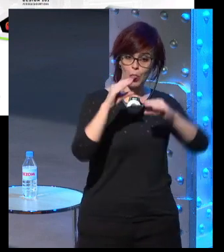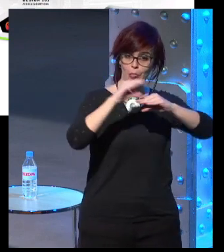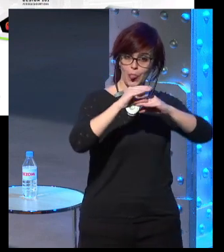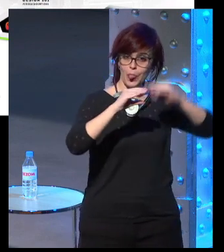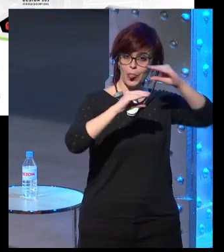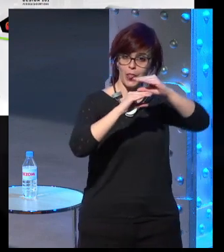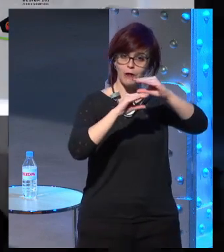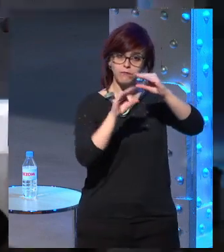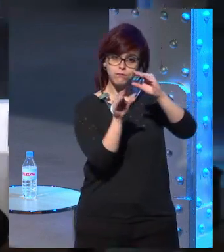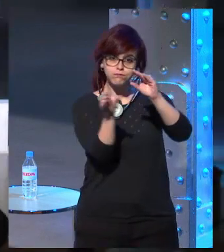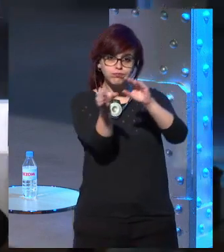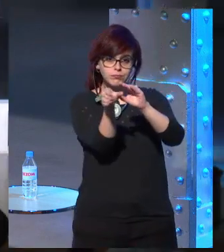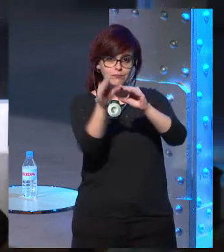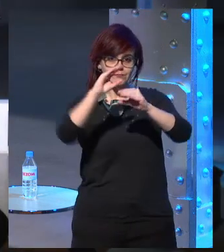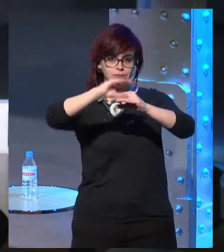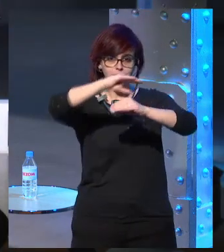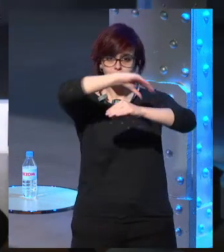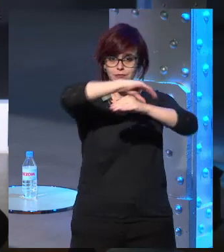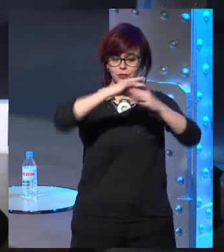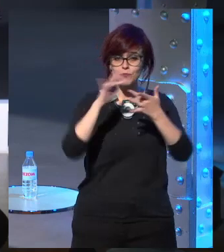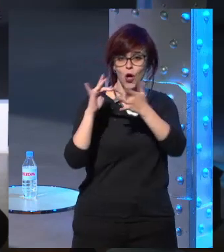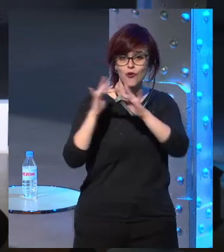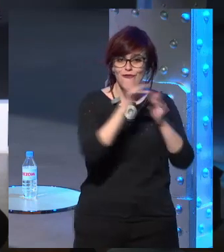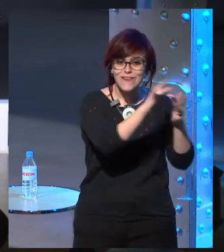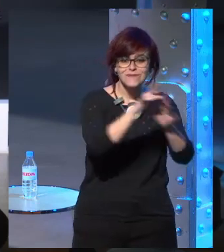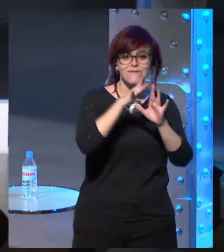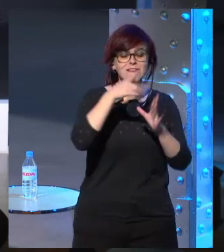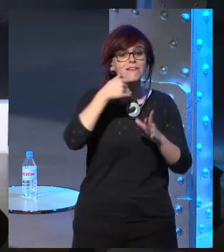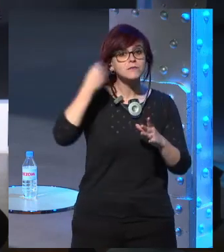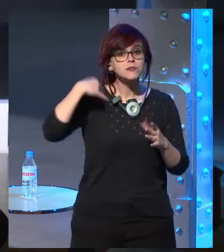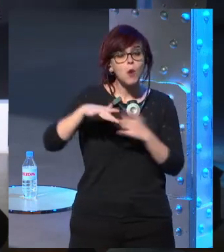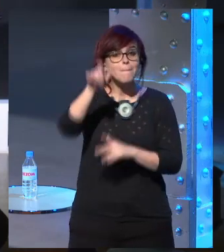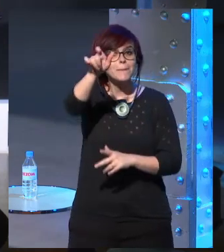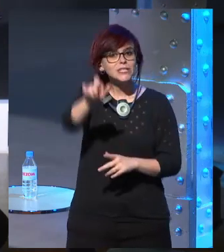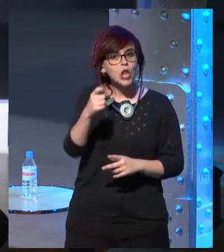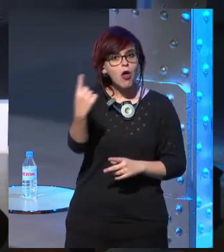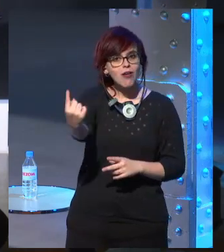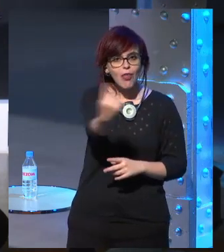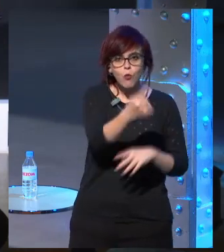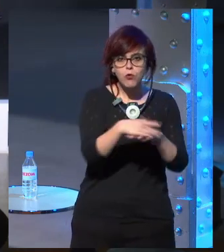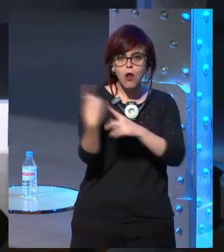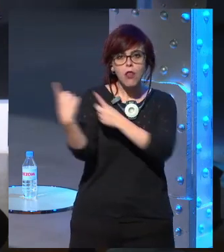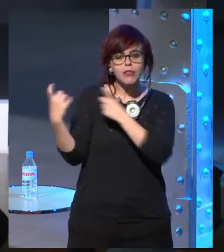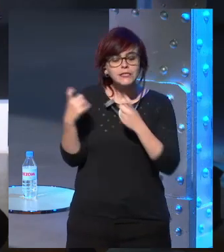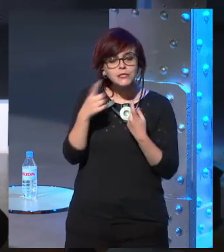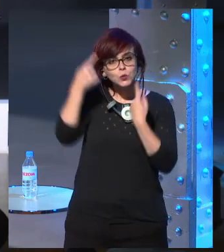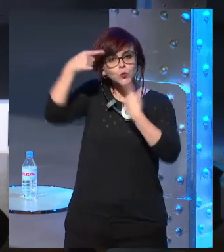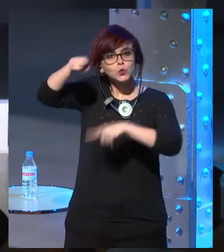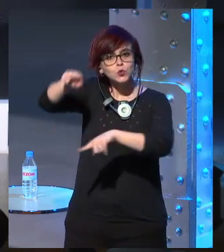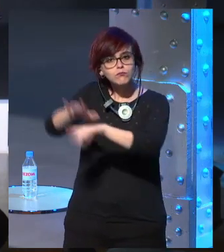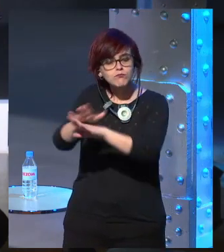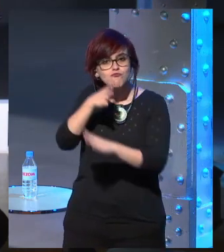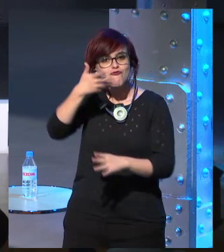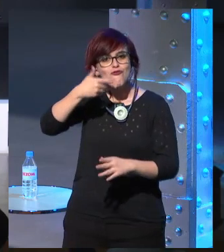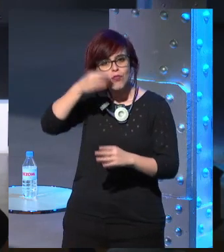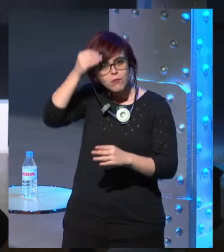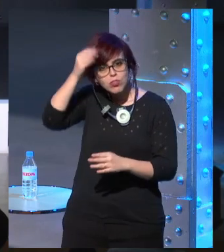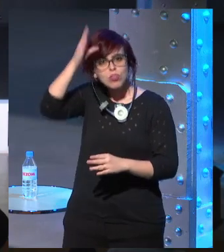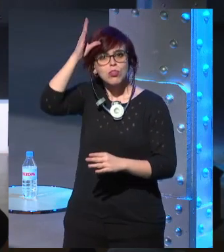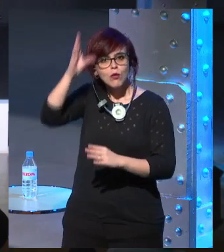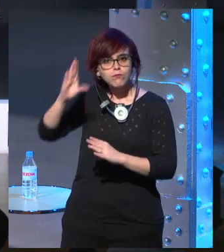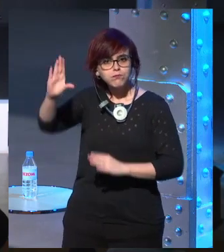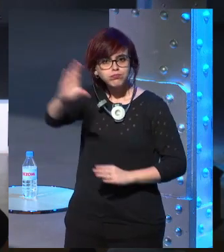they are connected in ways that work for each of you individually, but then build towards a set of competencies. And so we won't be thinking of, in